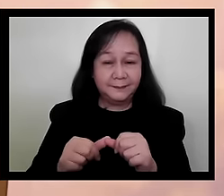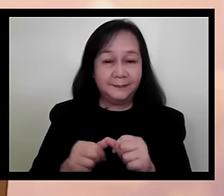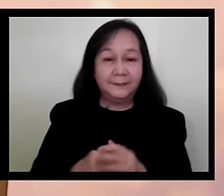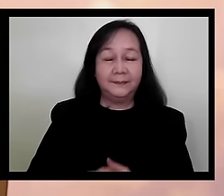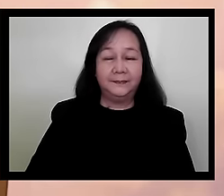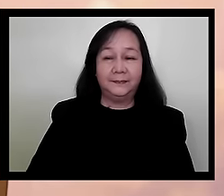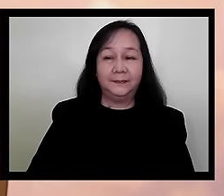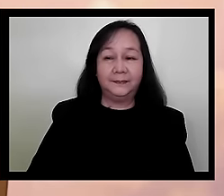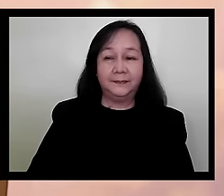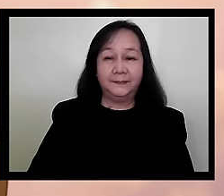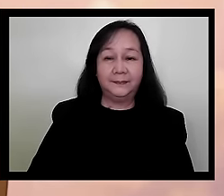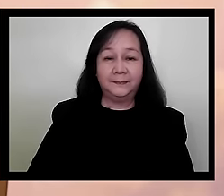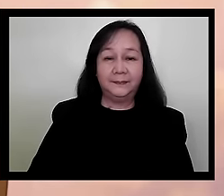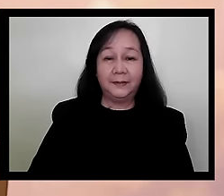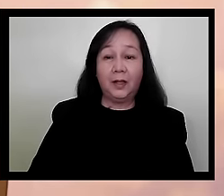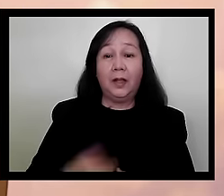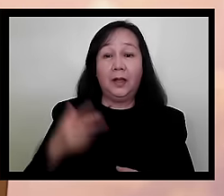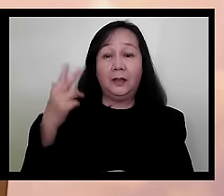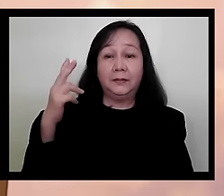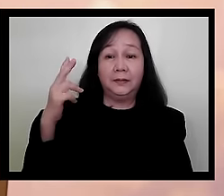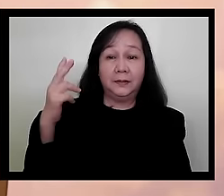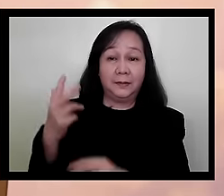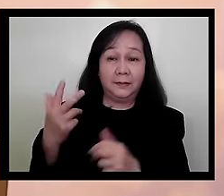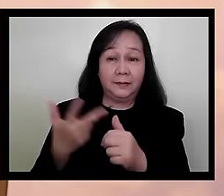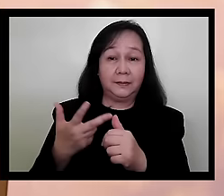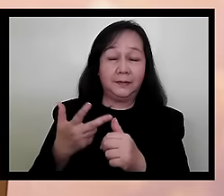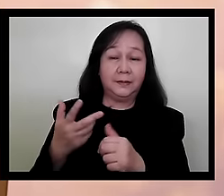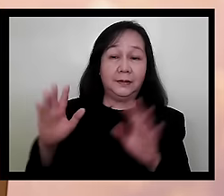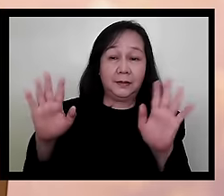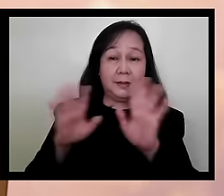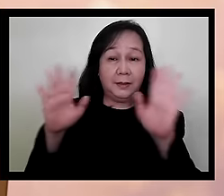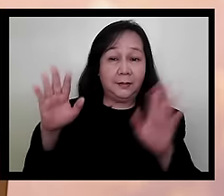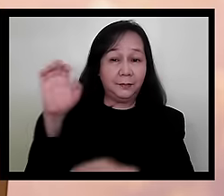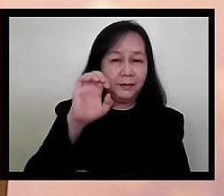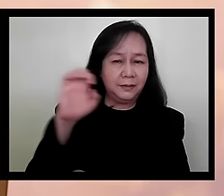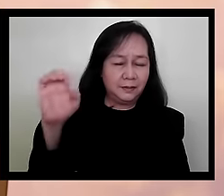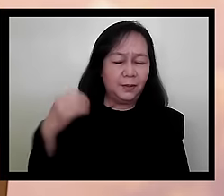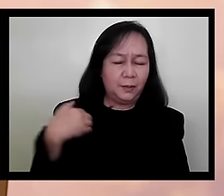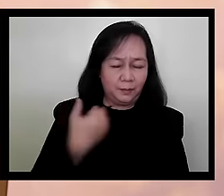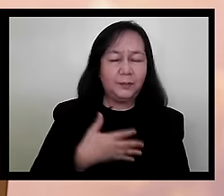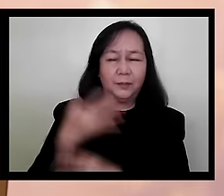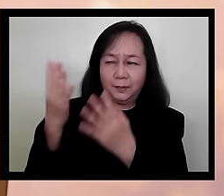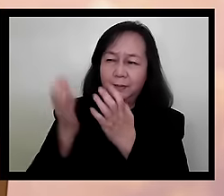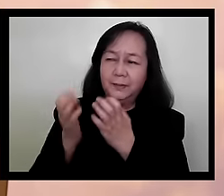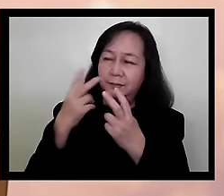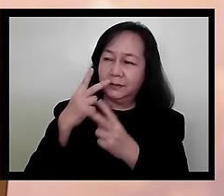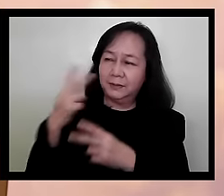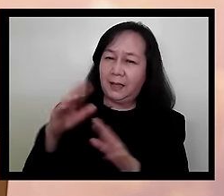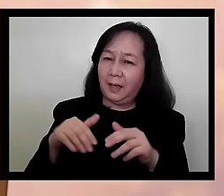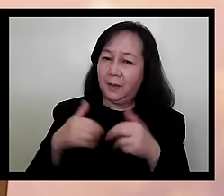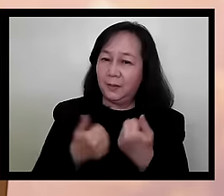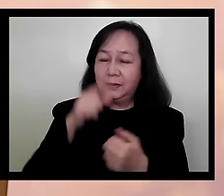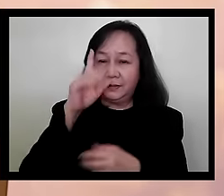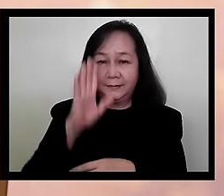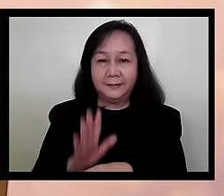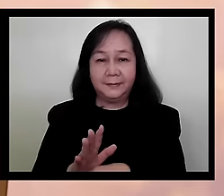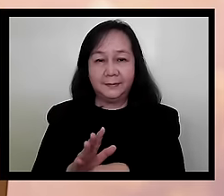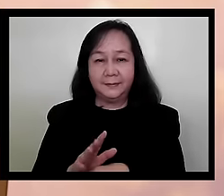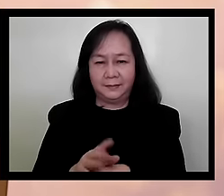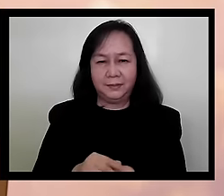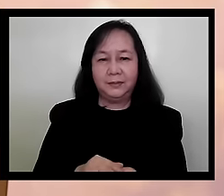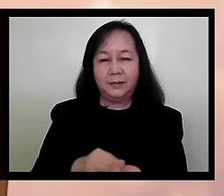persistence on this third Sunday day of Easter we want to see how God is quite